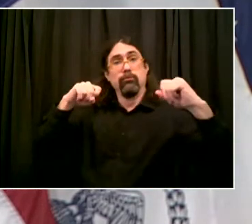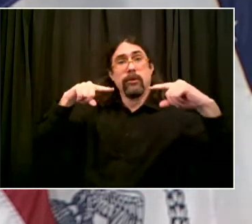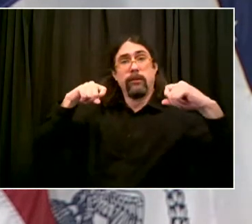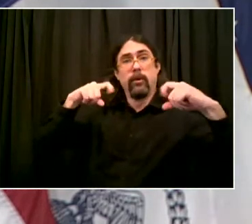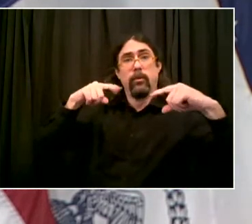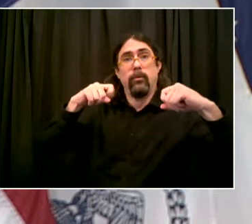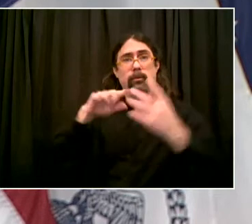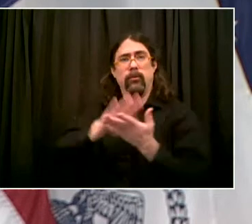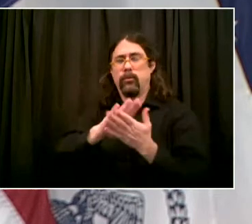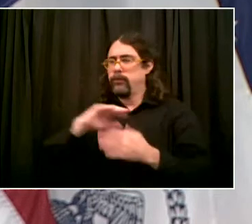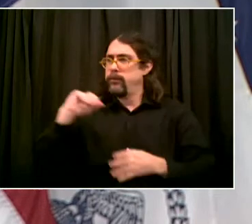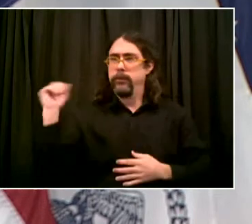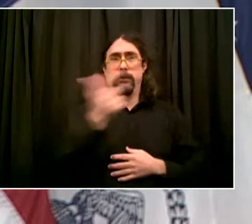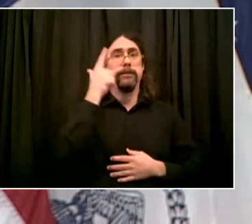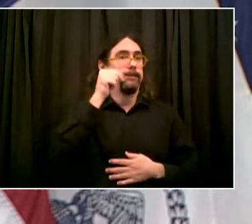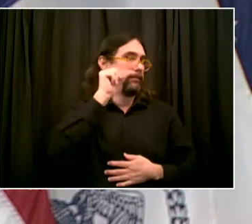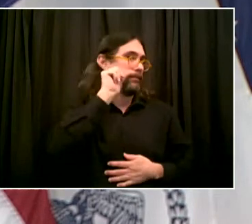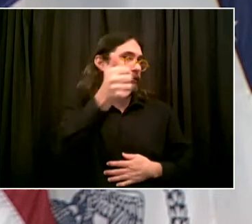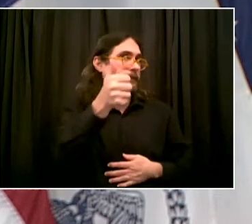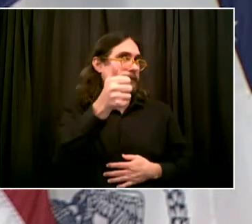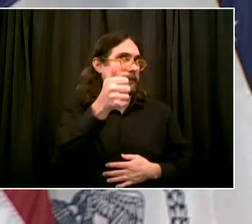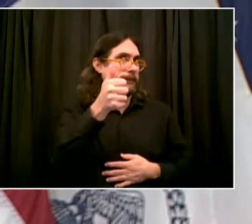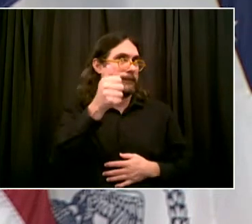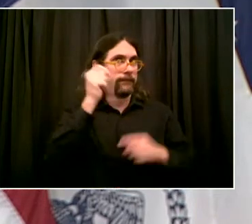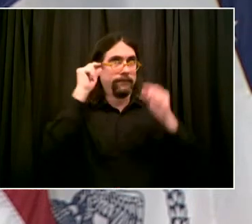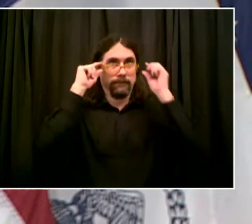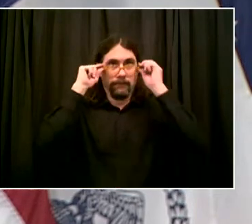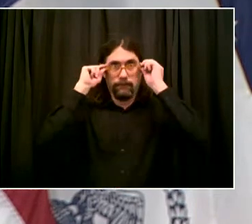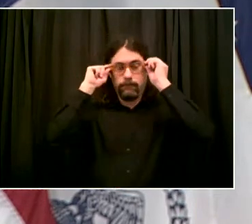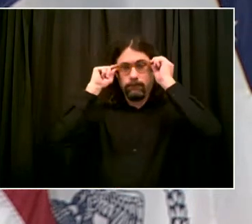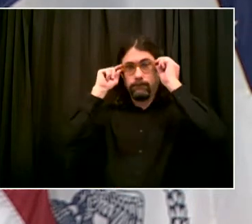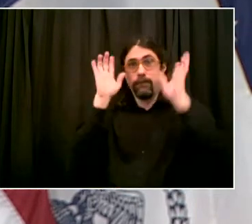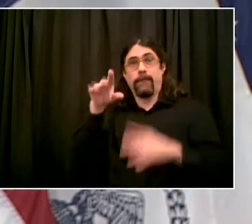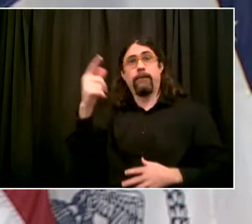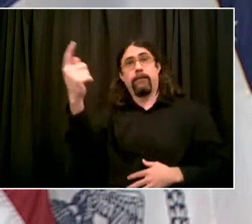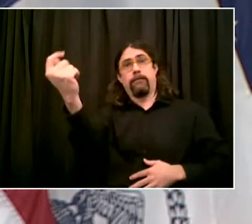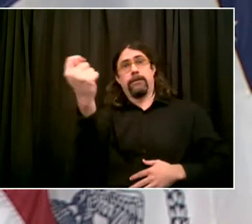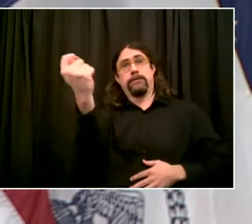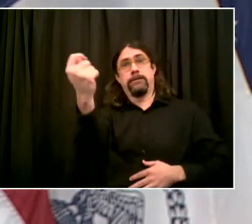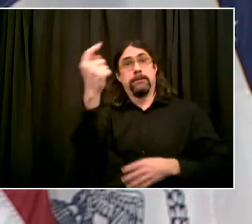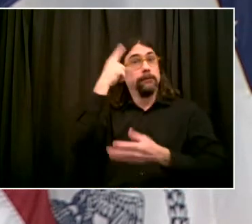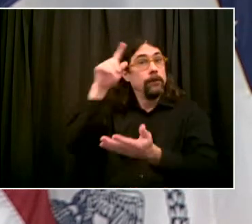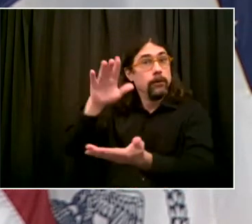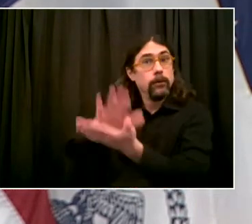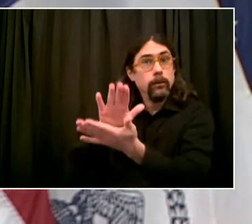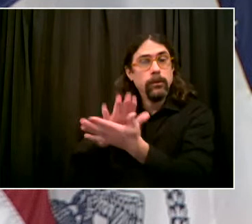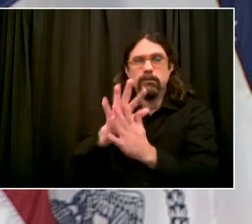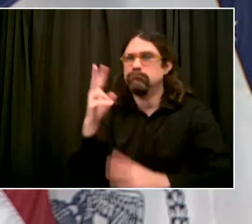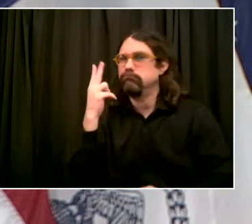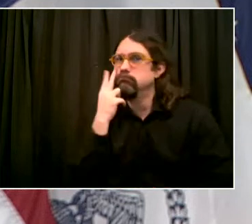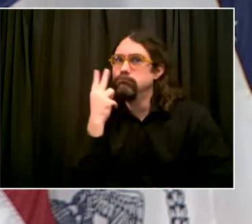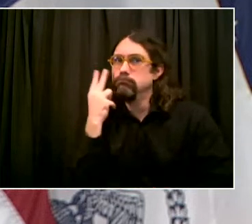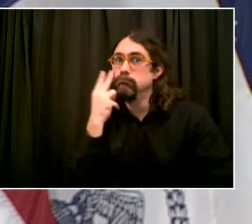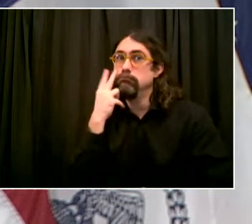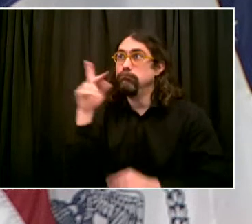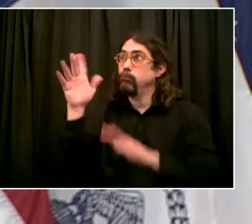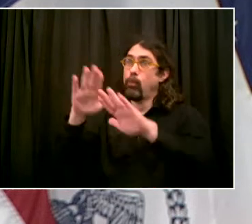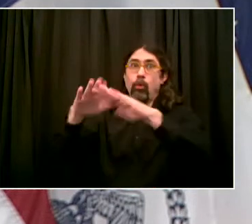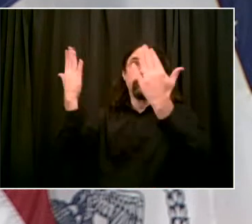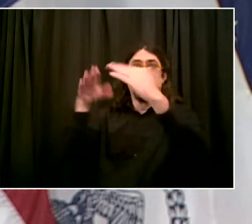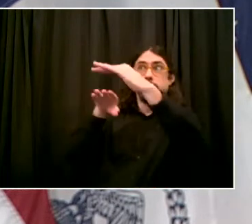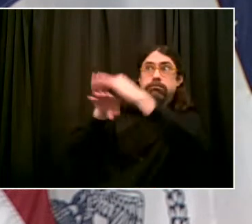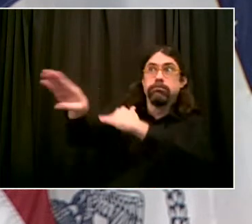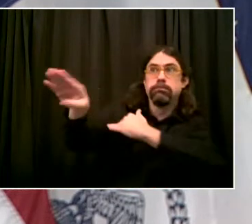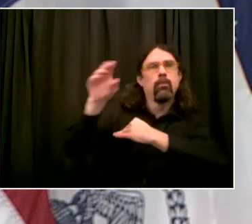this storm develops. But absolutely, in-person schools will be canceled for Monday. Also